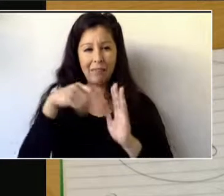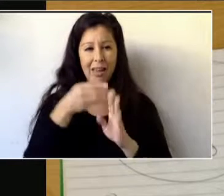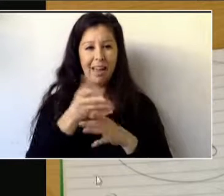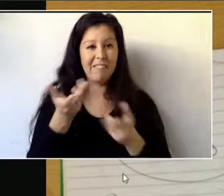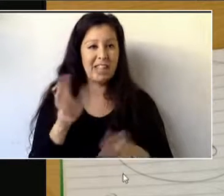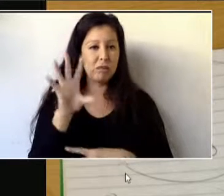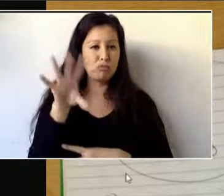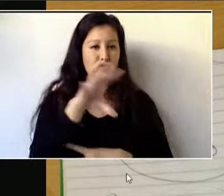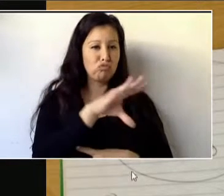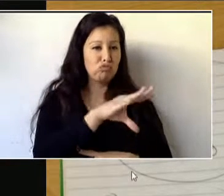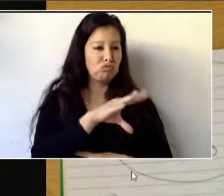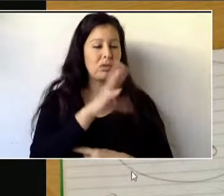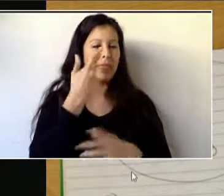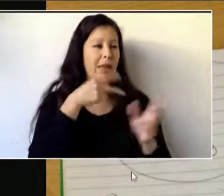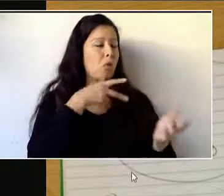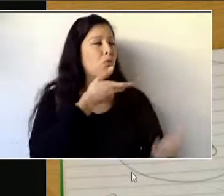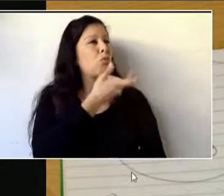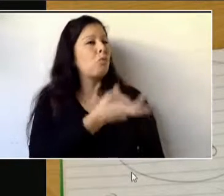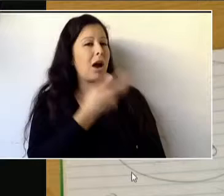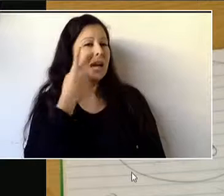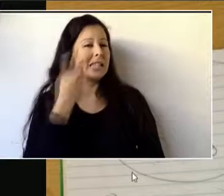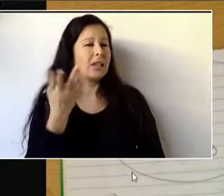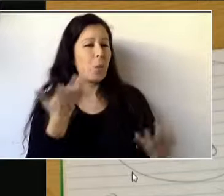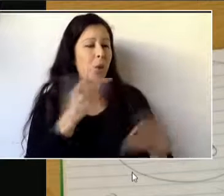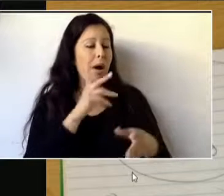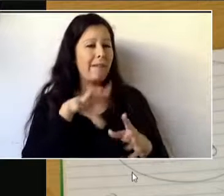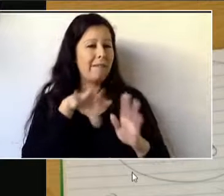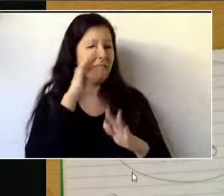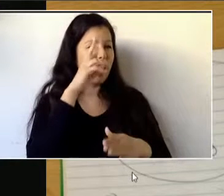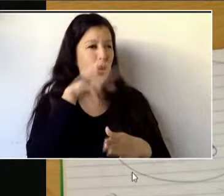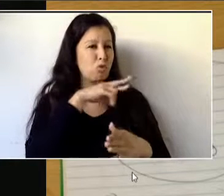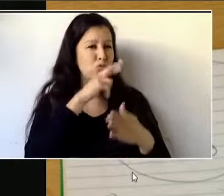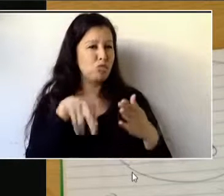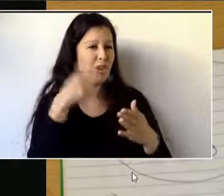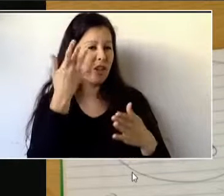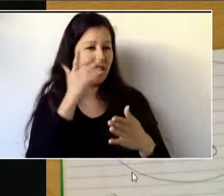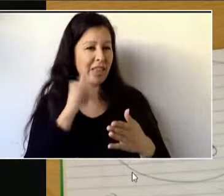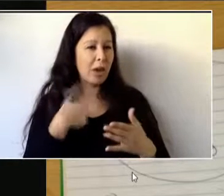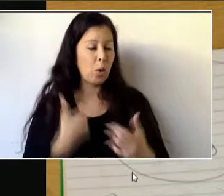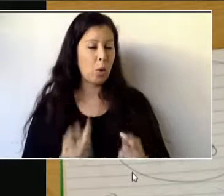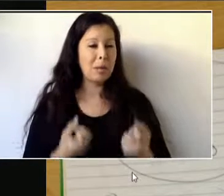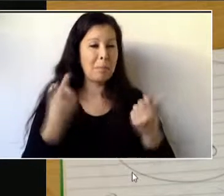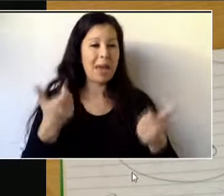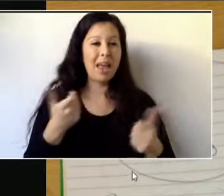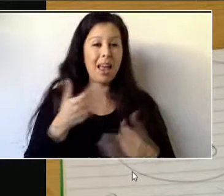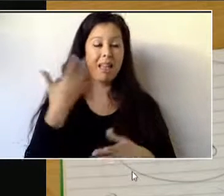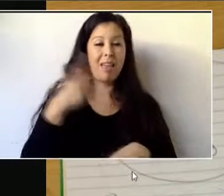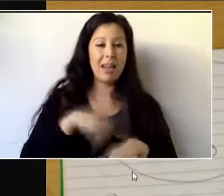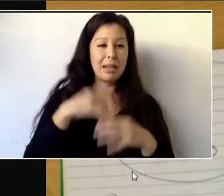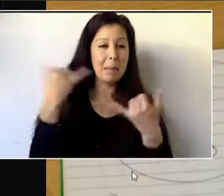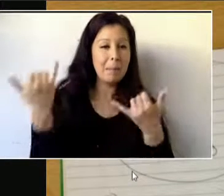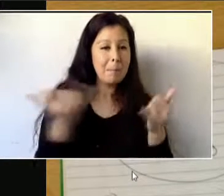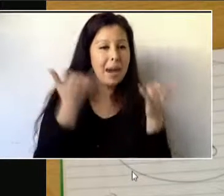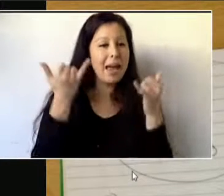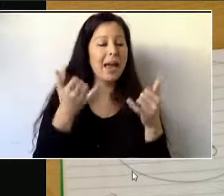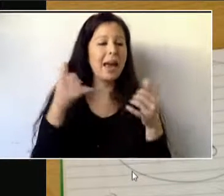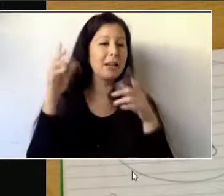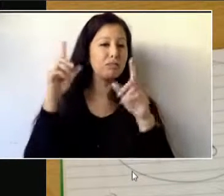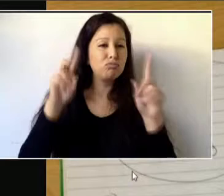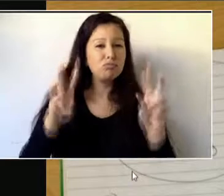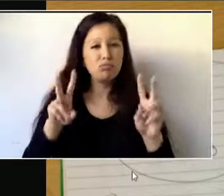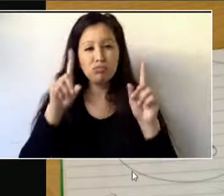see what kind of results we got from it. So we spent a lot of time playing and experimenting to figure out what type